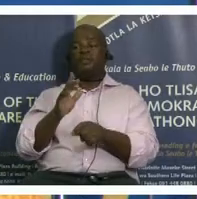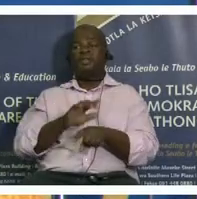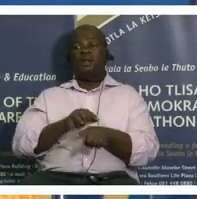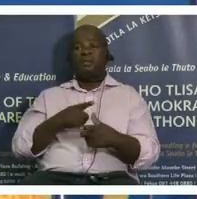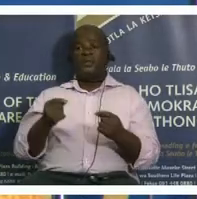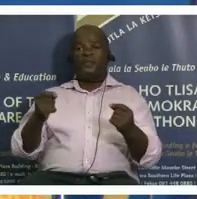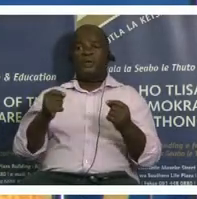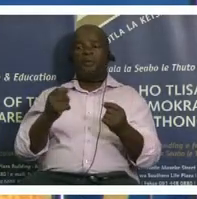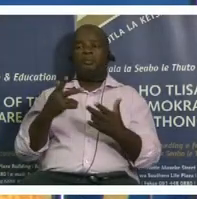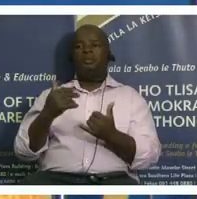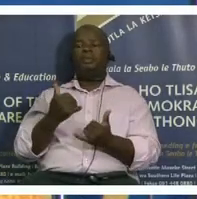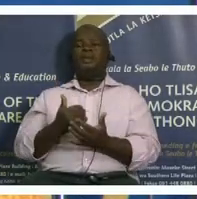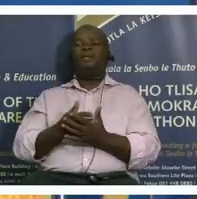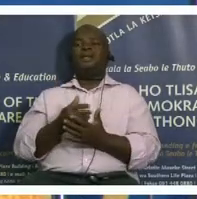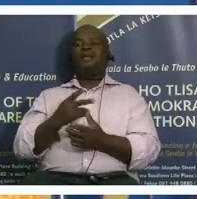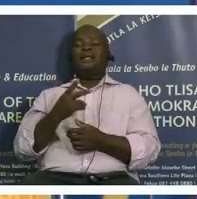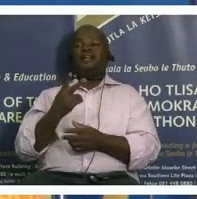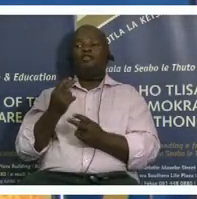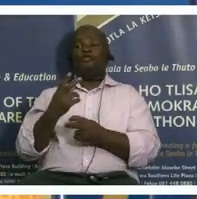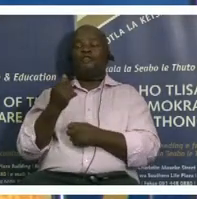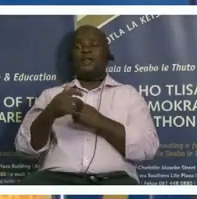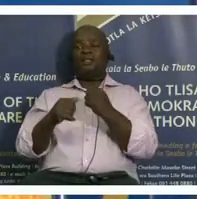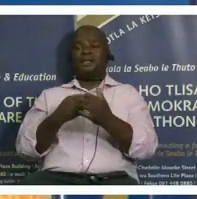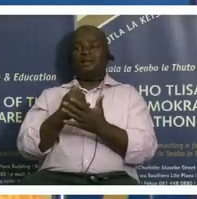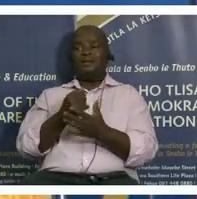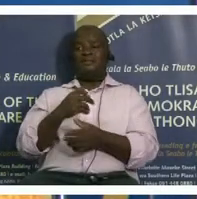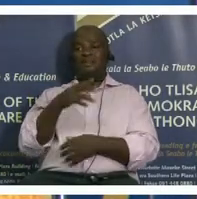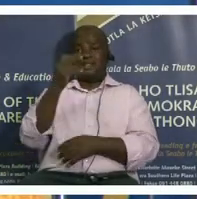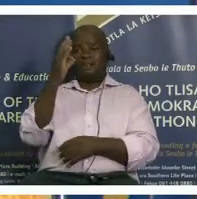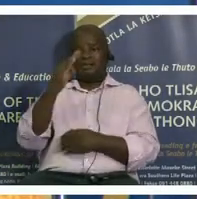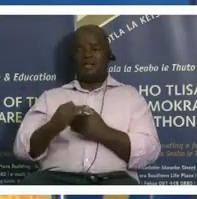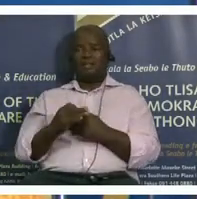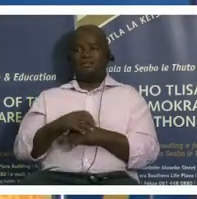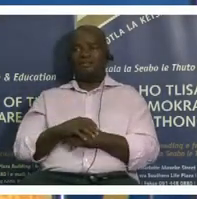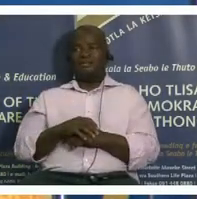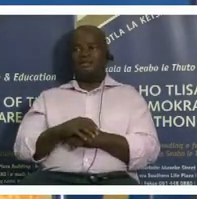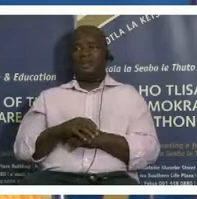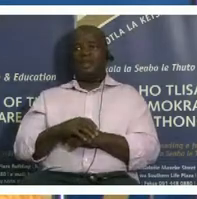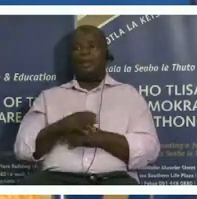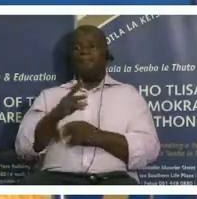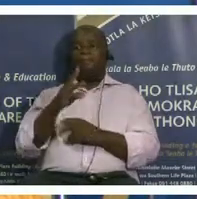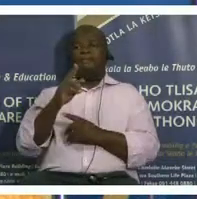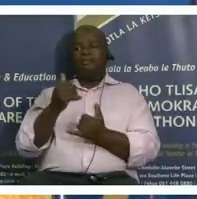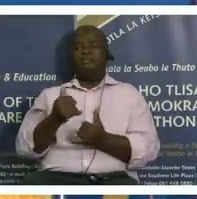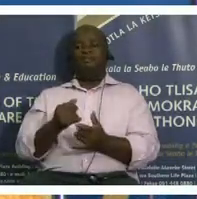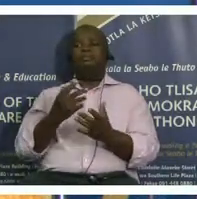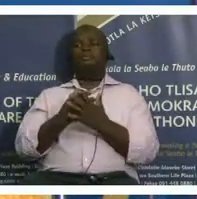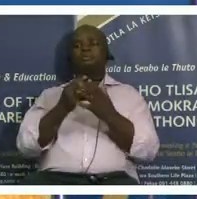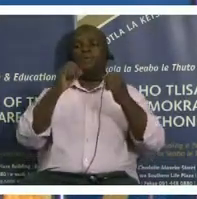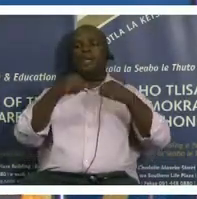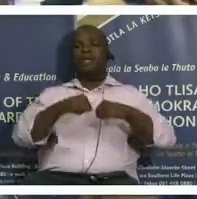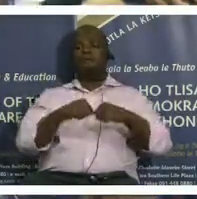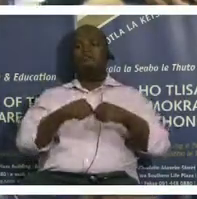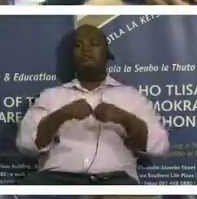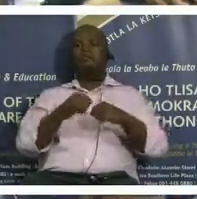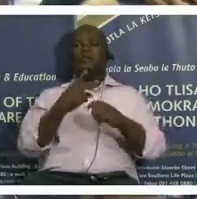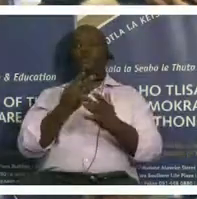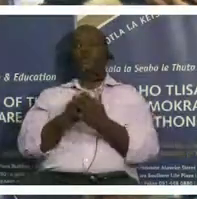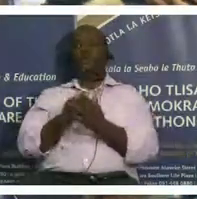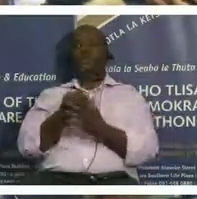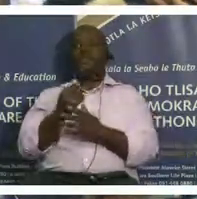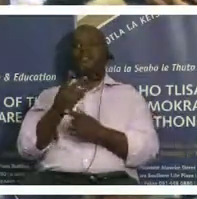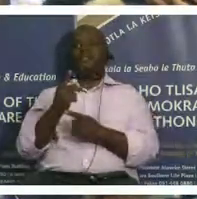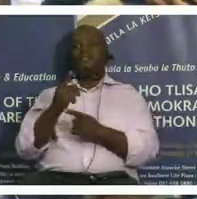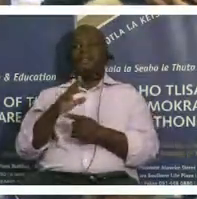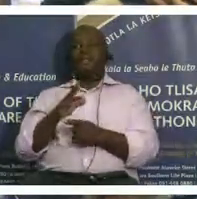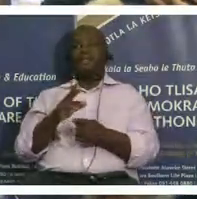the first quarter of the new financial year. The conclusion of a memorandum of agreement with the Development